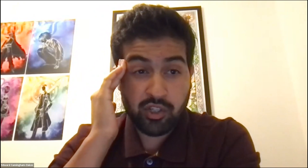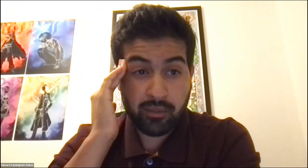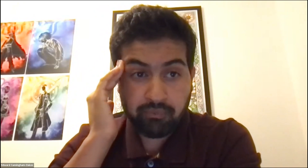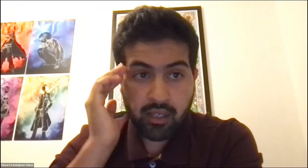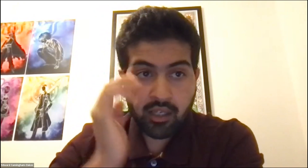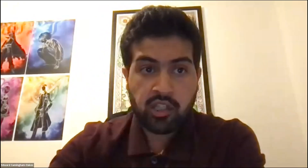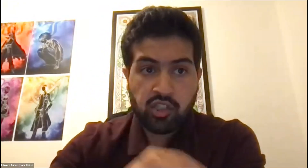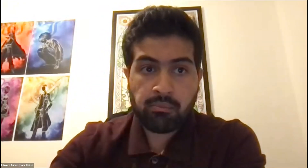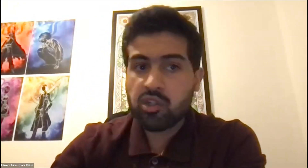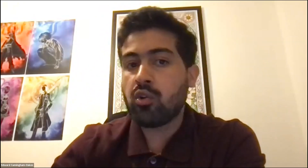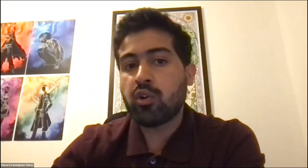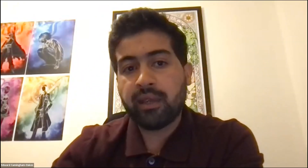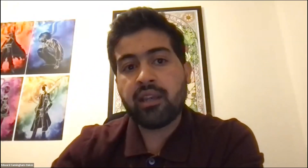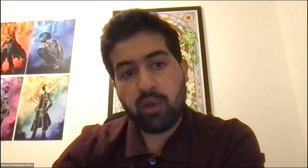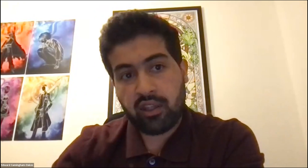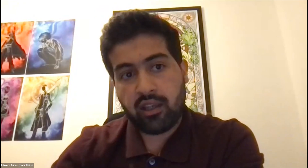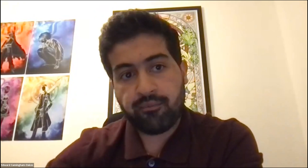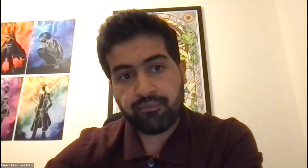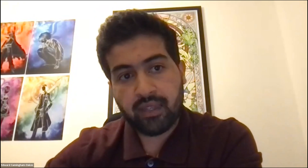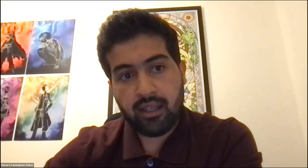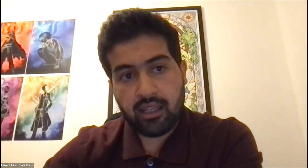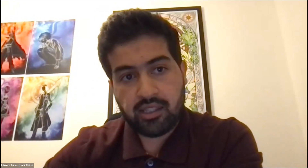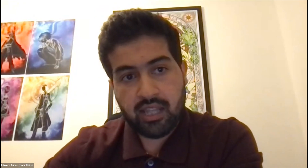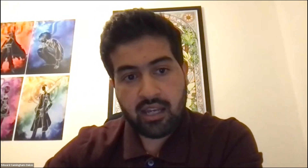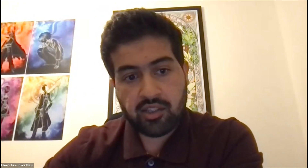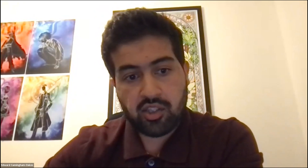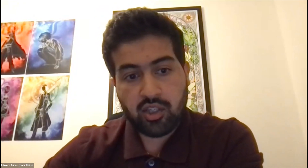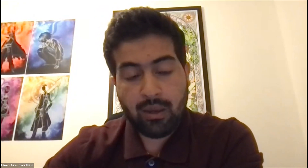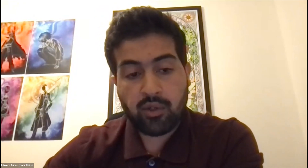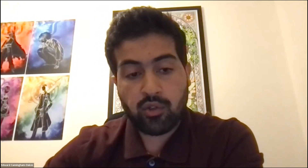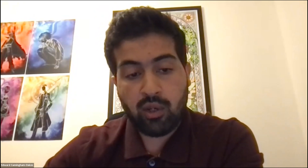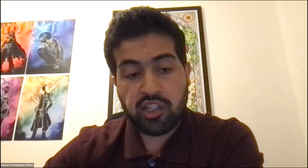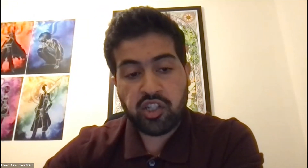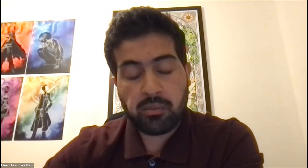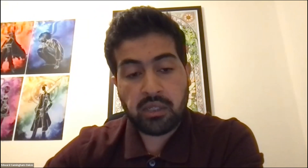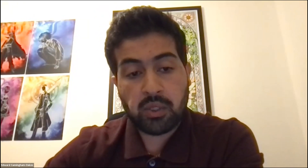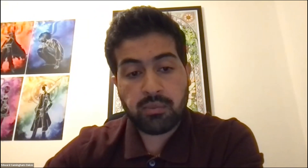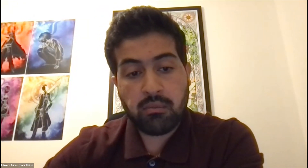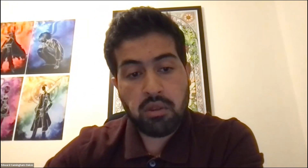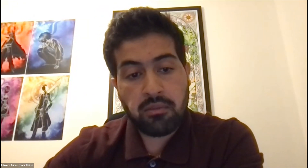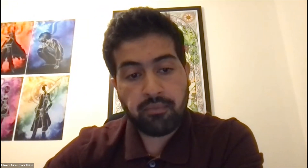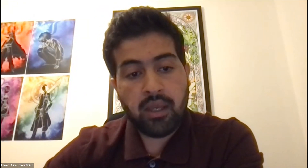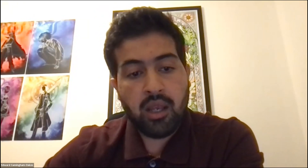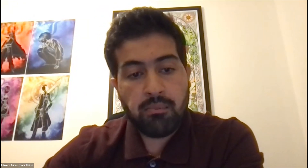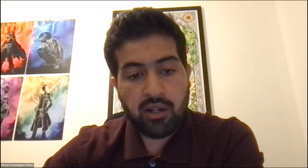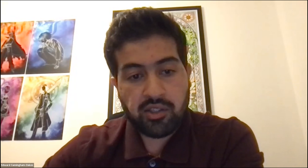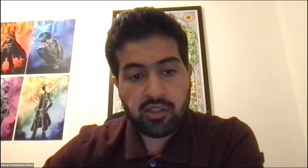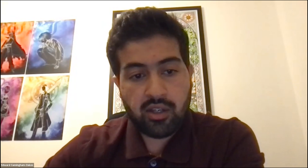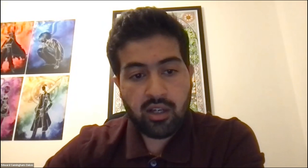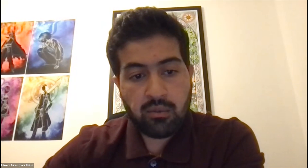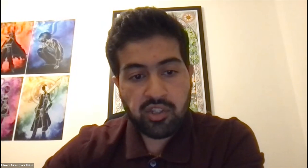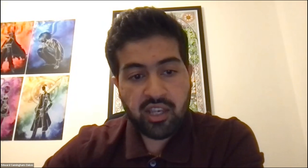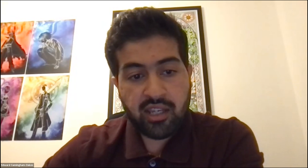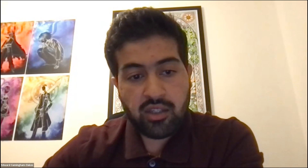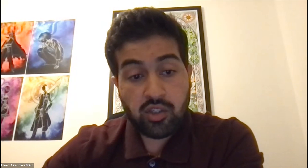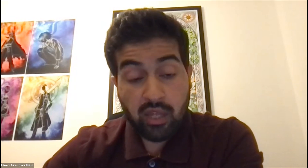them to each other. So the assumption that you're going in with here is that you have a good quality genome sequence to begin with. But